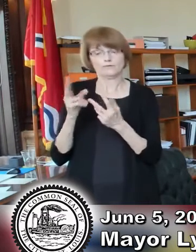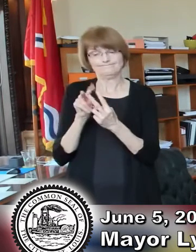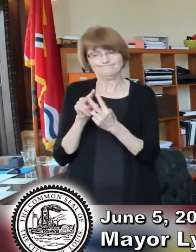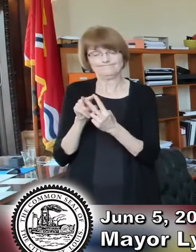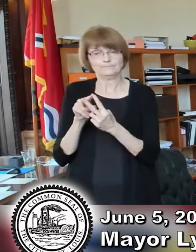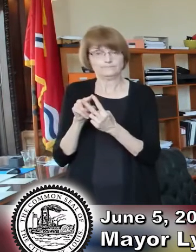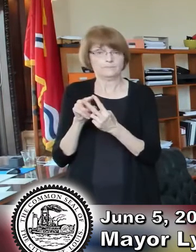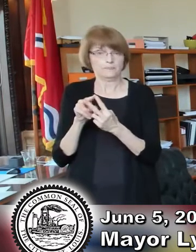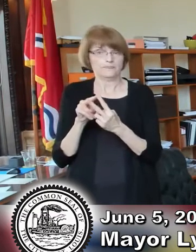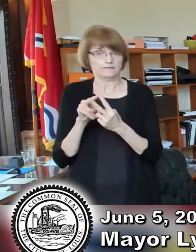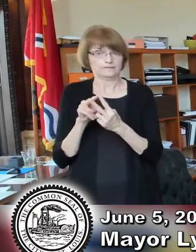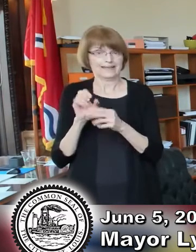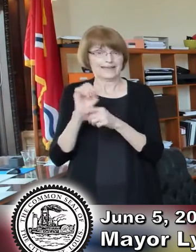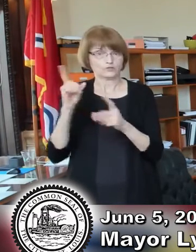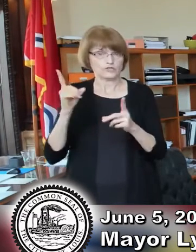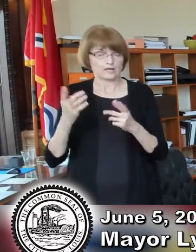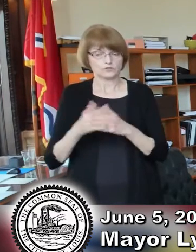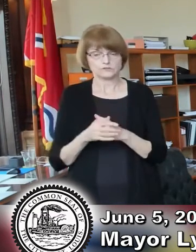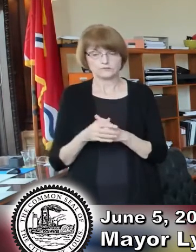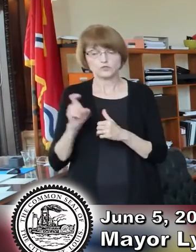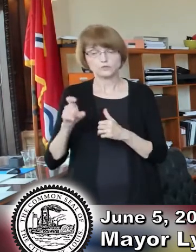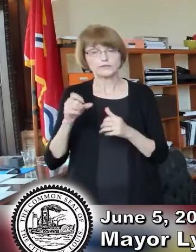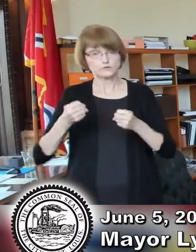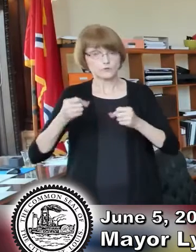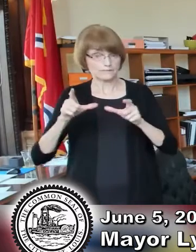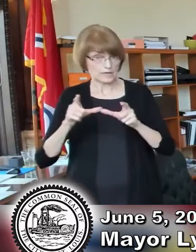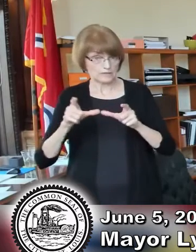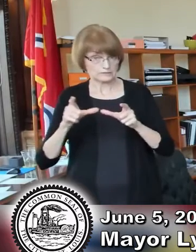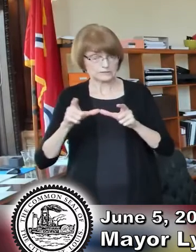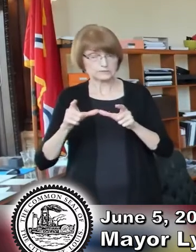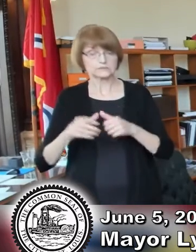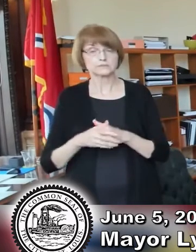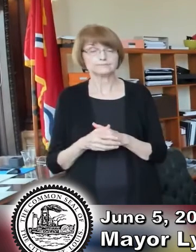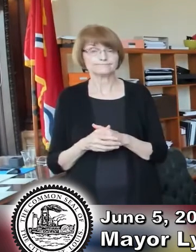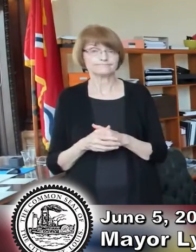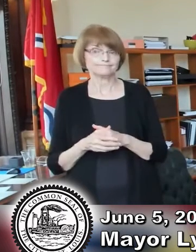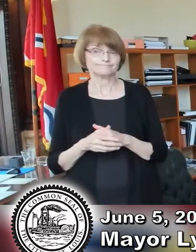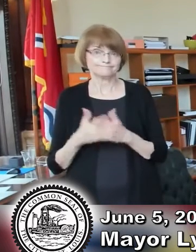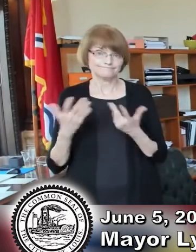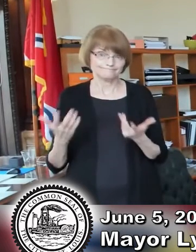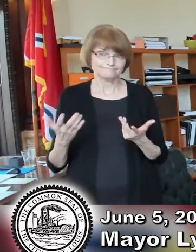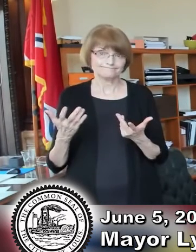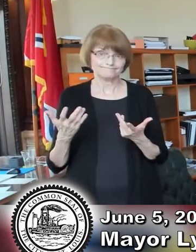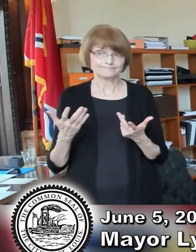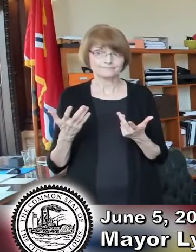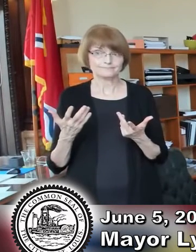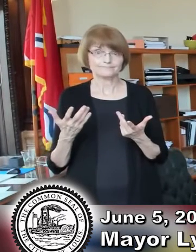That's the qualifications. You need a driver's license because you may have to